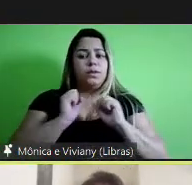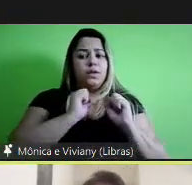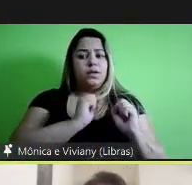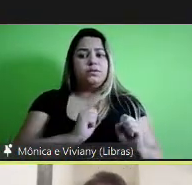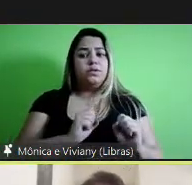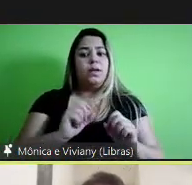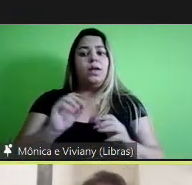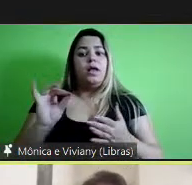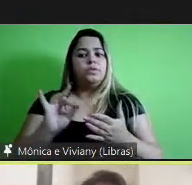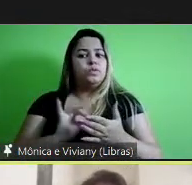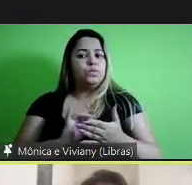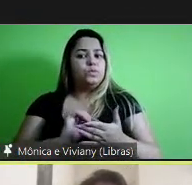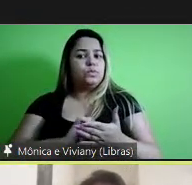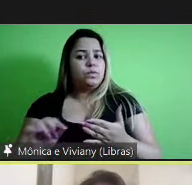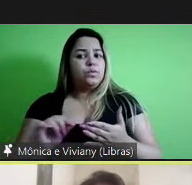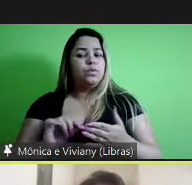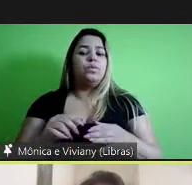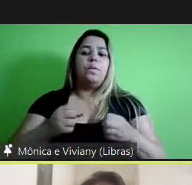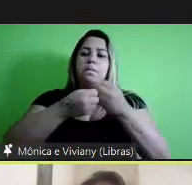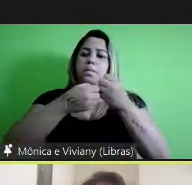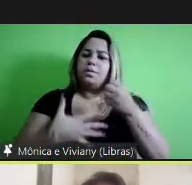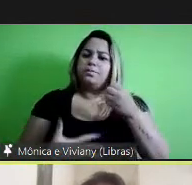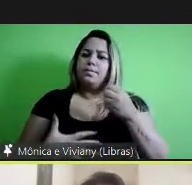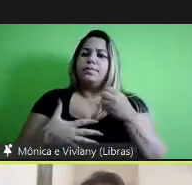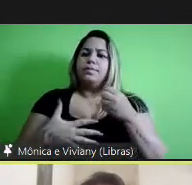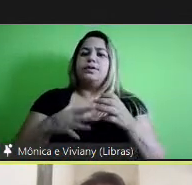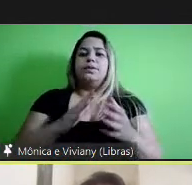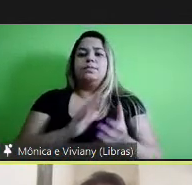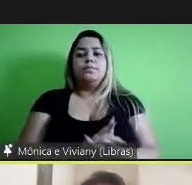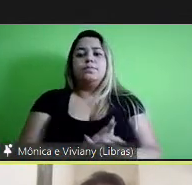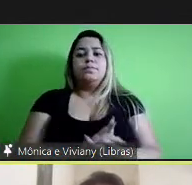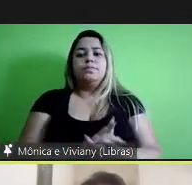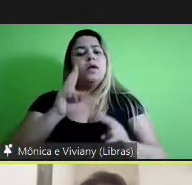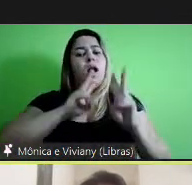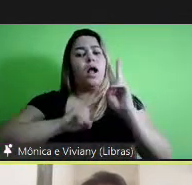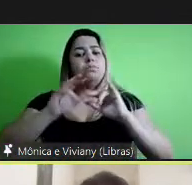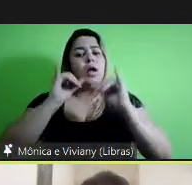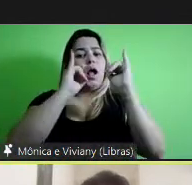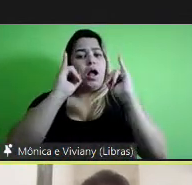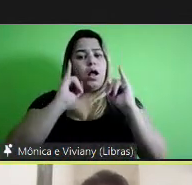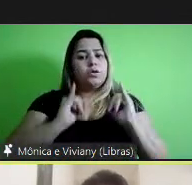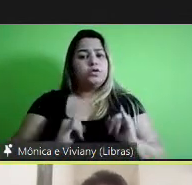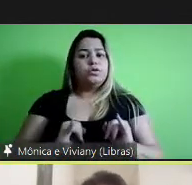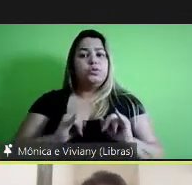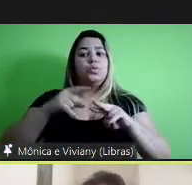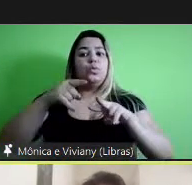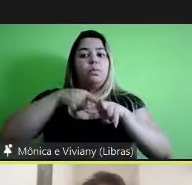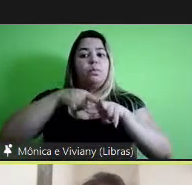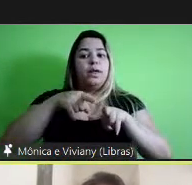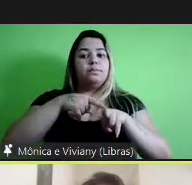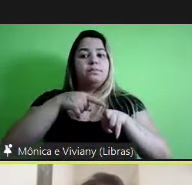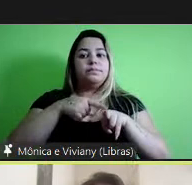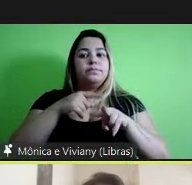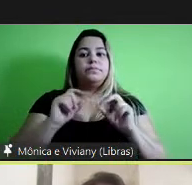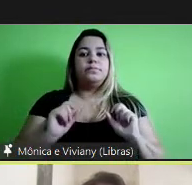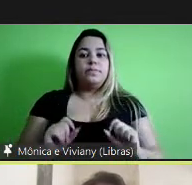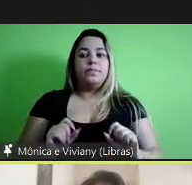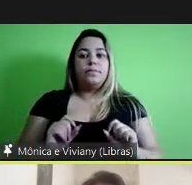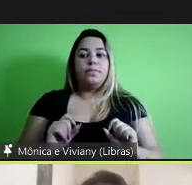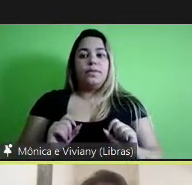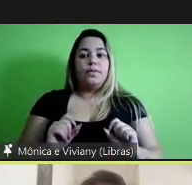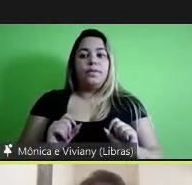So if you can, please write on the chat what you think when you see this picture of that is chapped